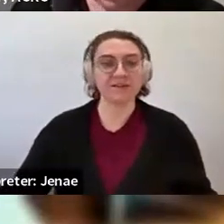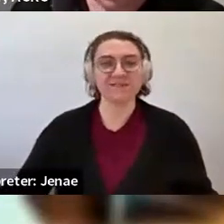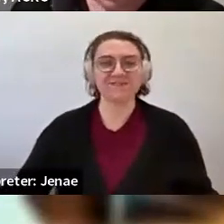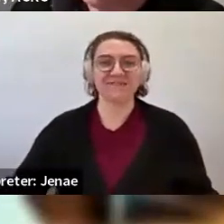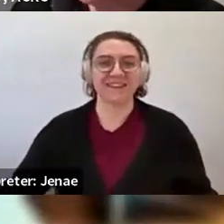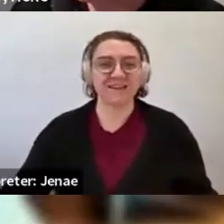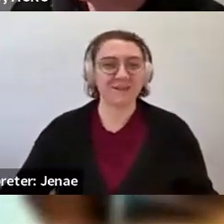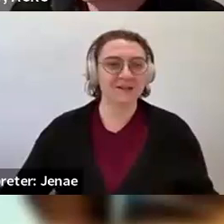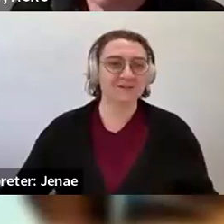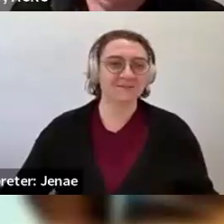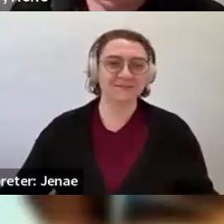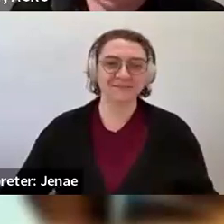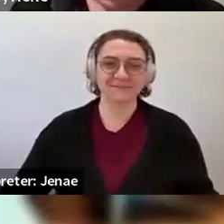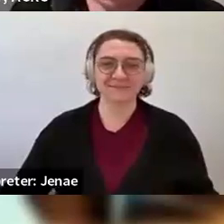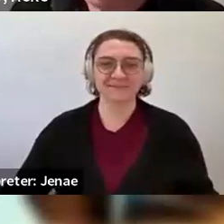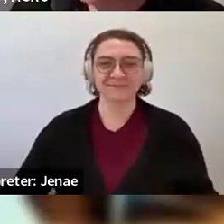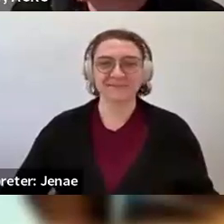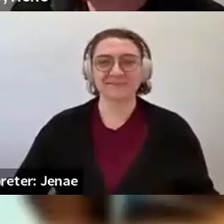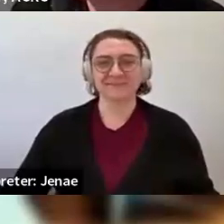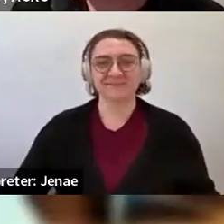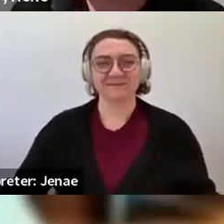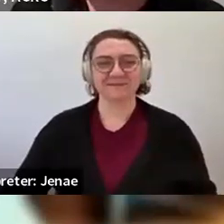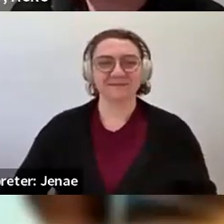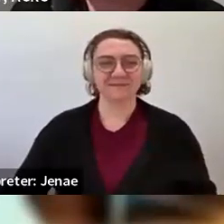hearing peers. Thank you so much.